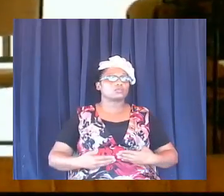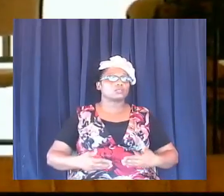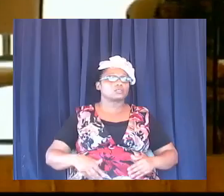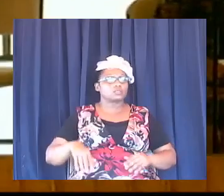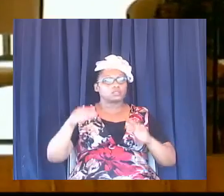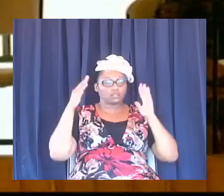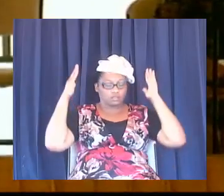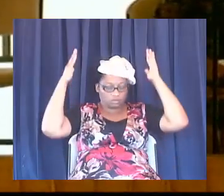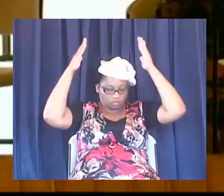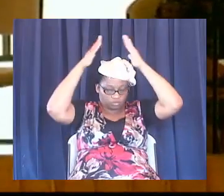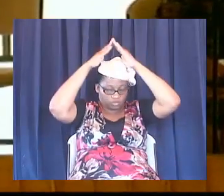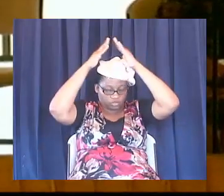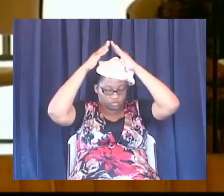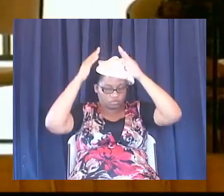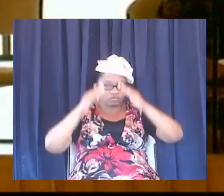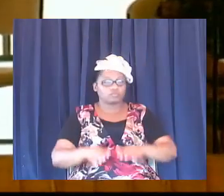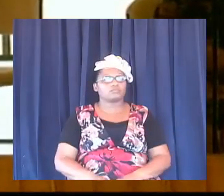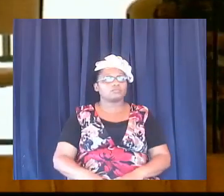to Matthew